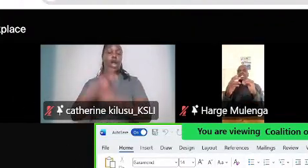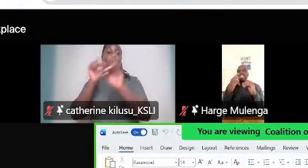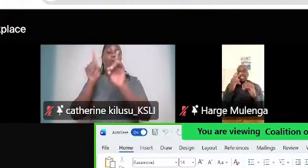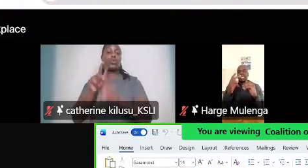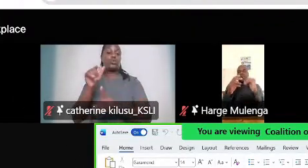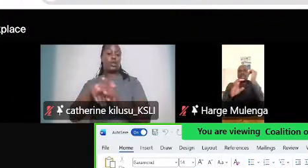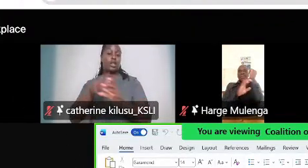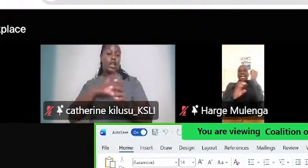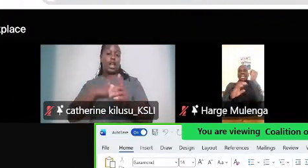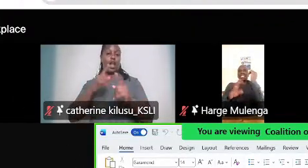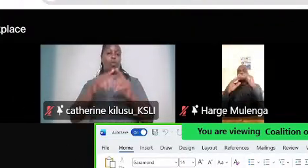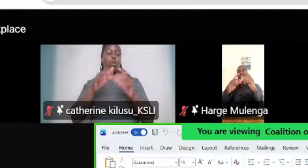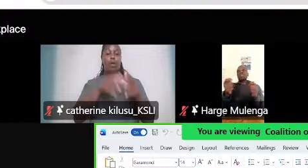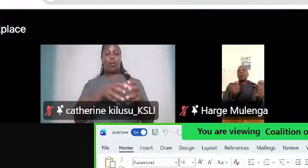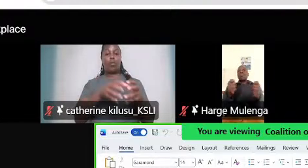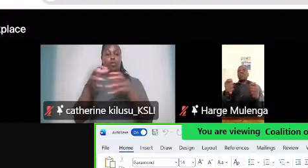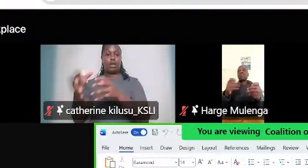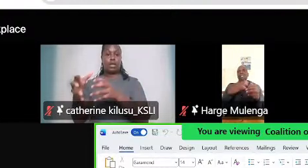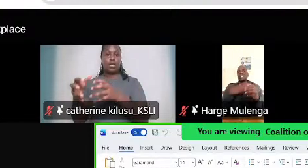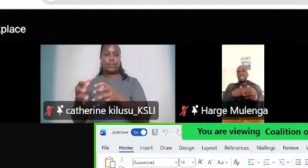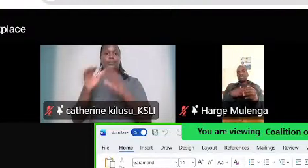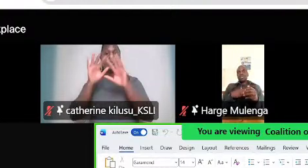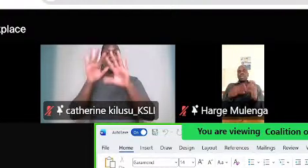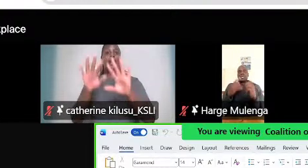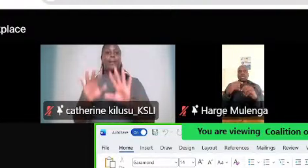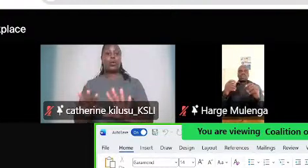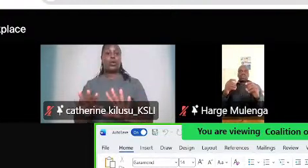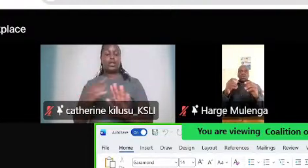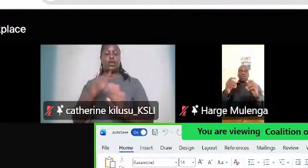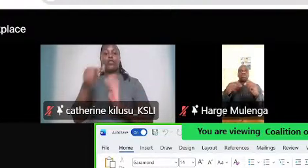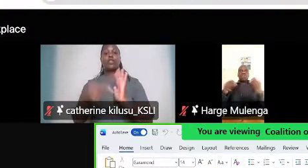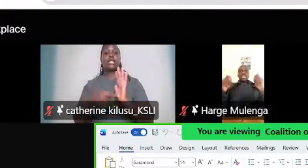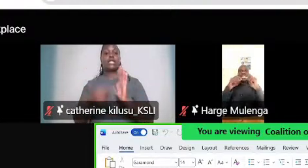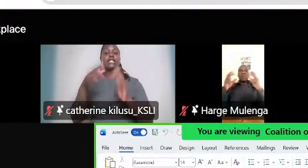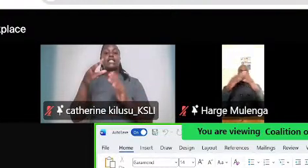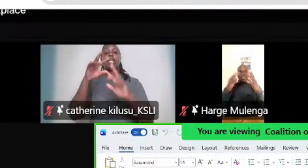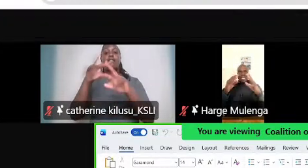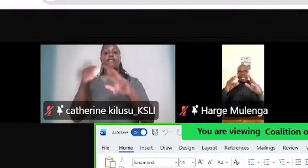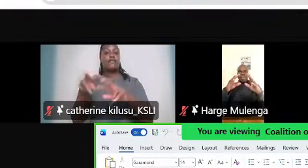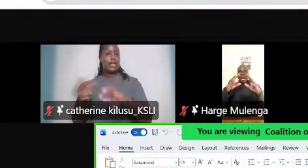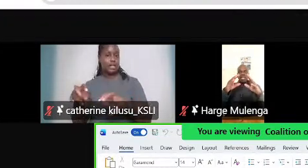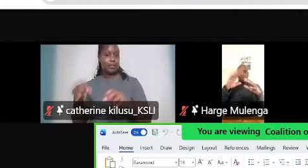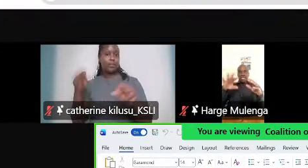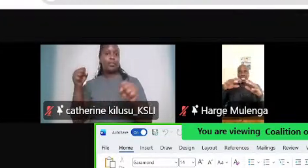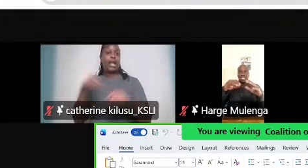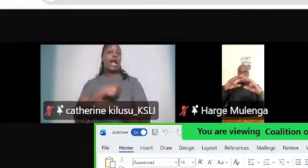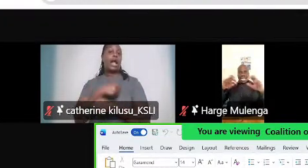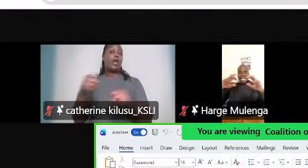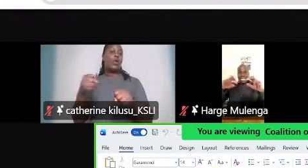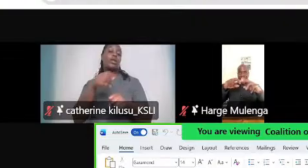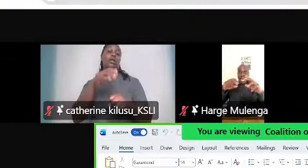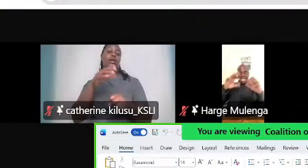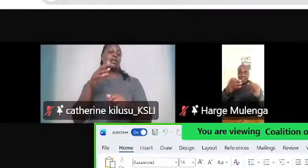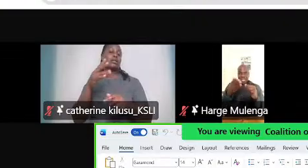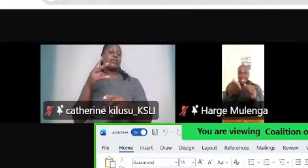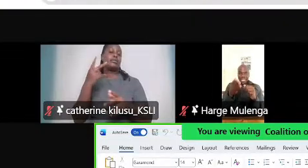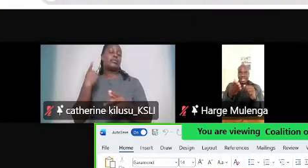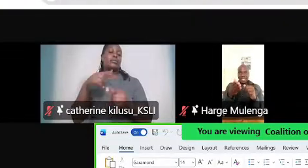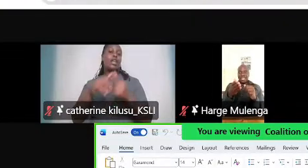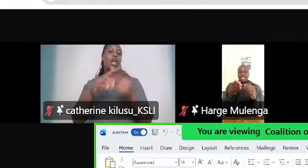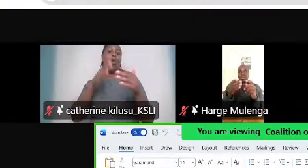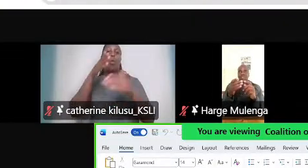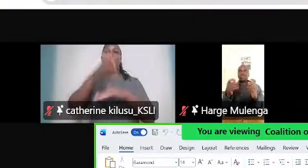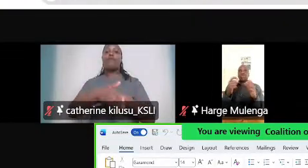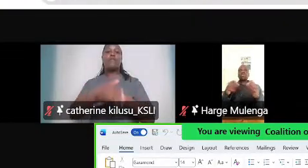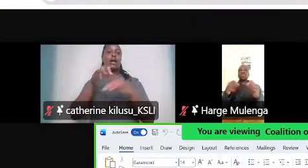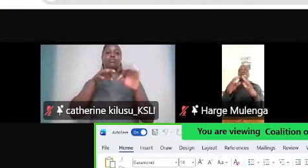movements. So the importance of these findings cannot really be overstated. It serves both as a